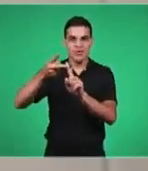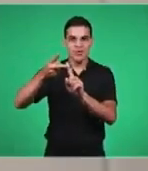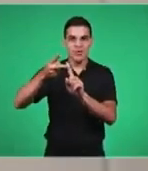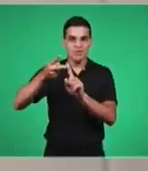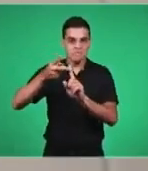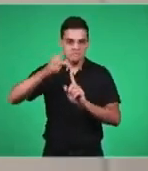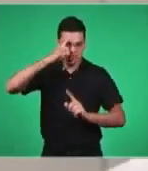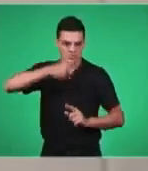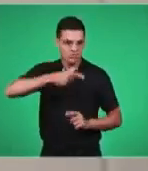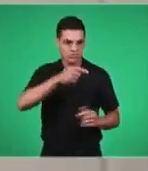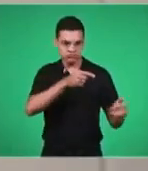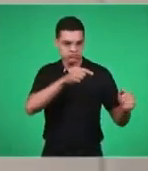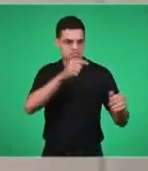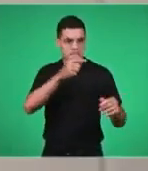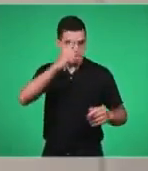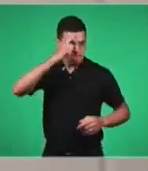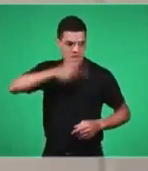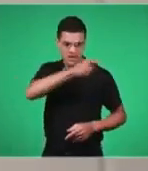us.